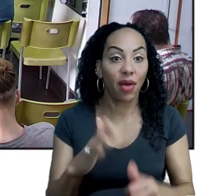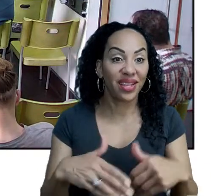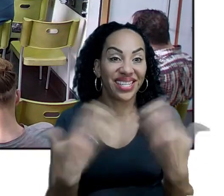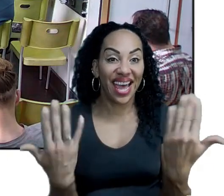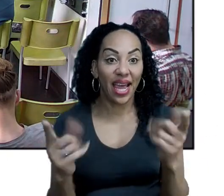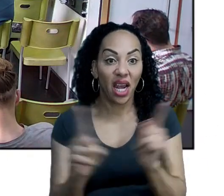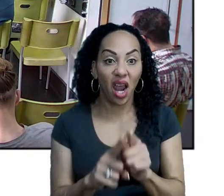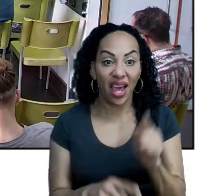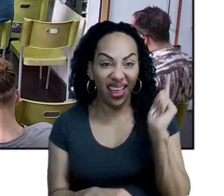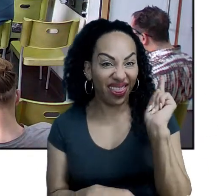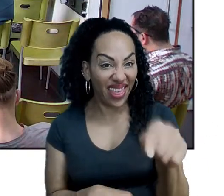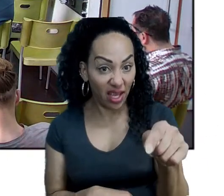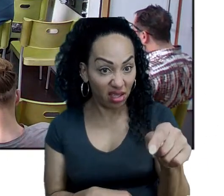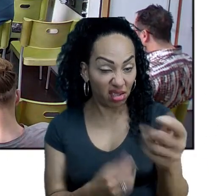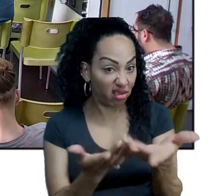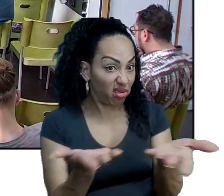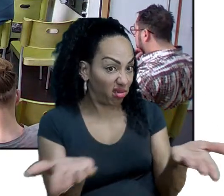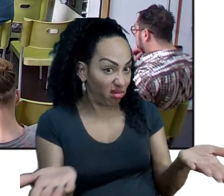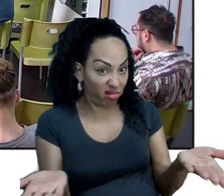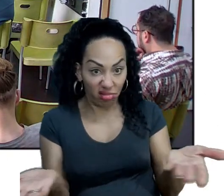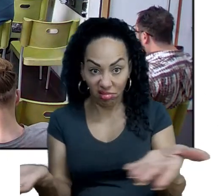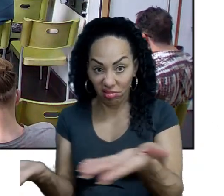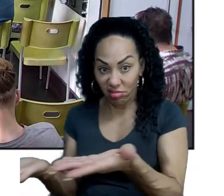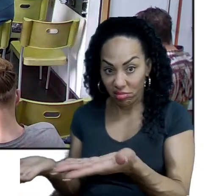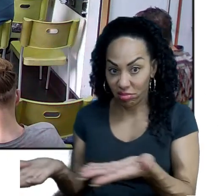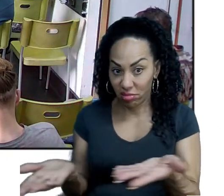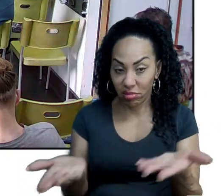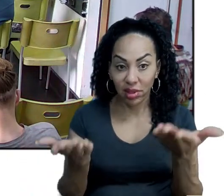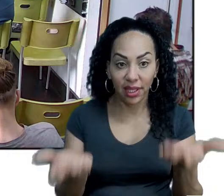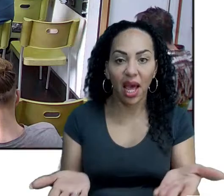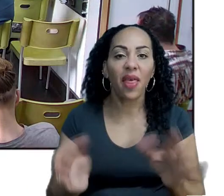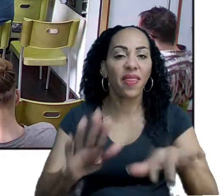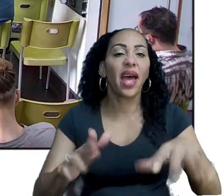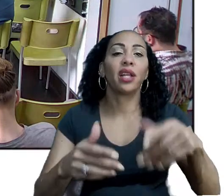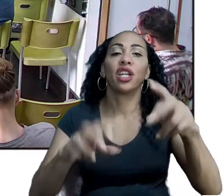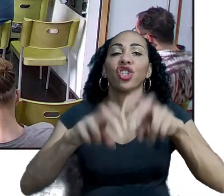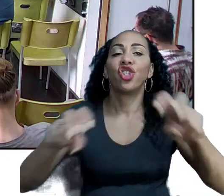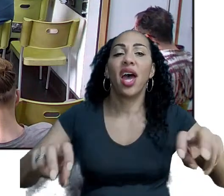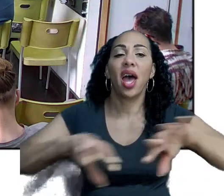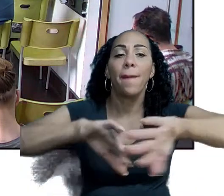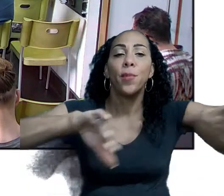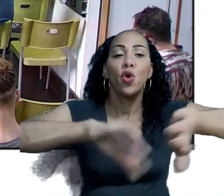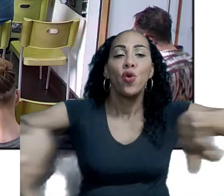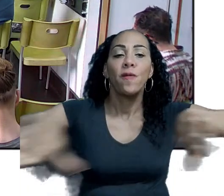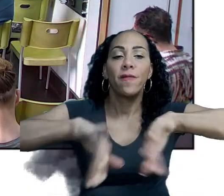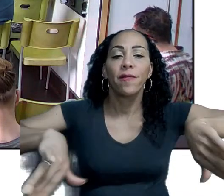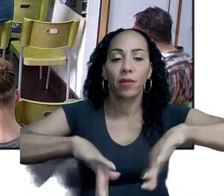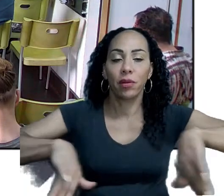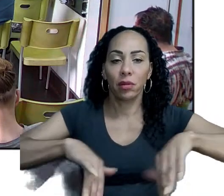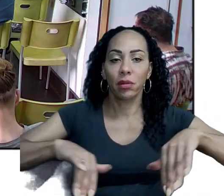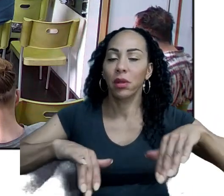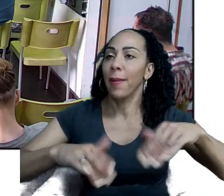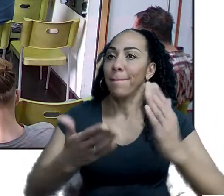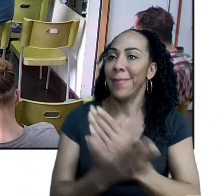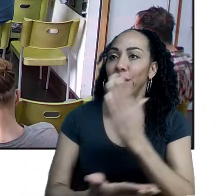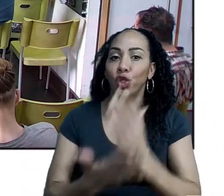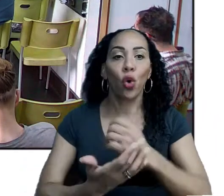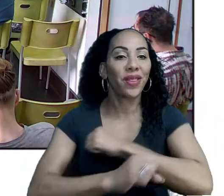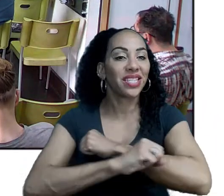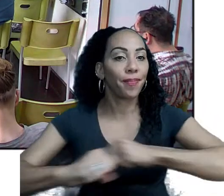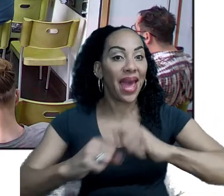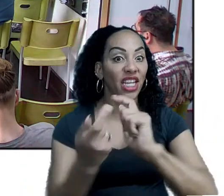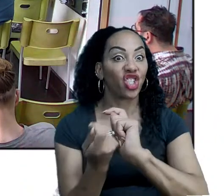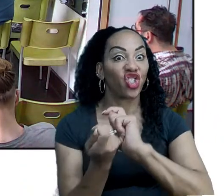now can everyone move the tables to the side? And we get into a circle. And so like reimagining that space constantly has actually been